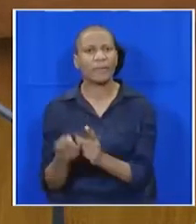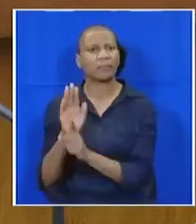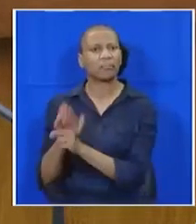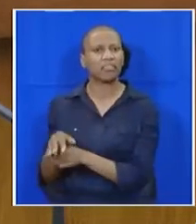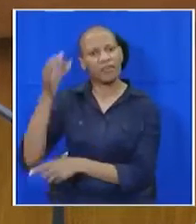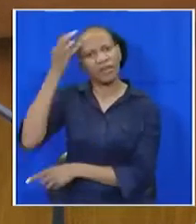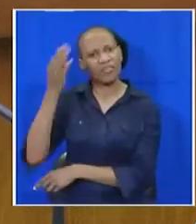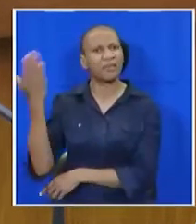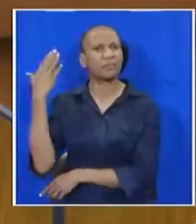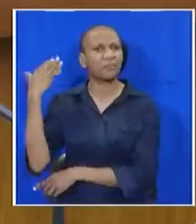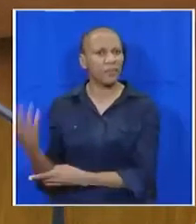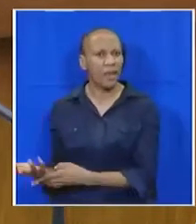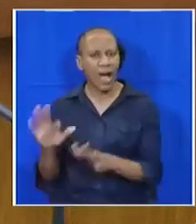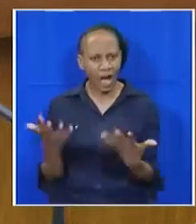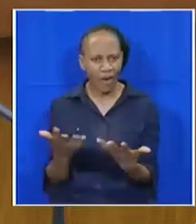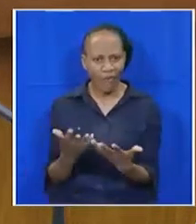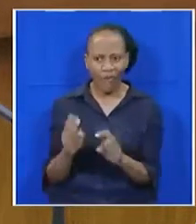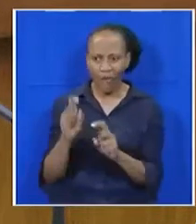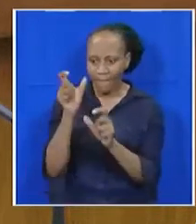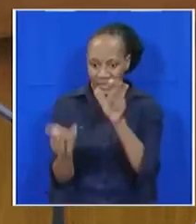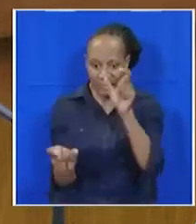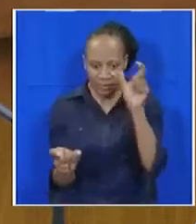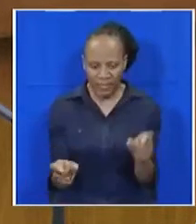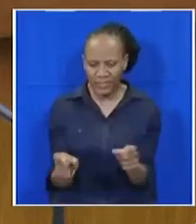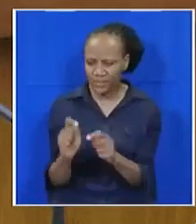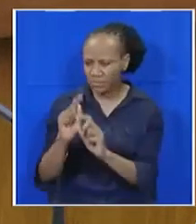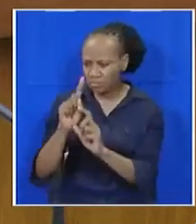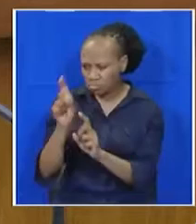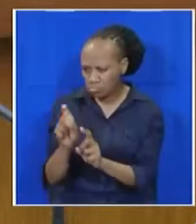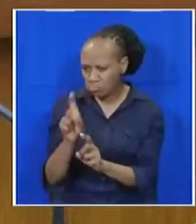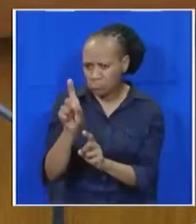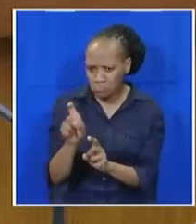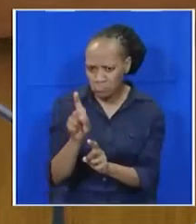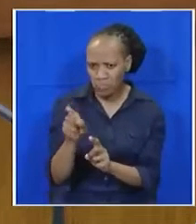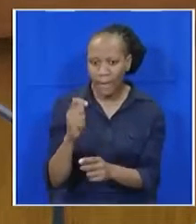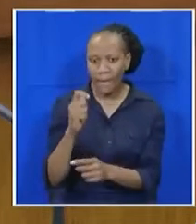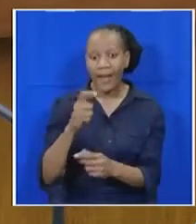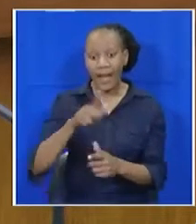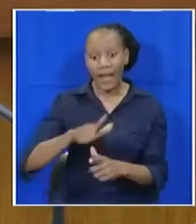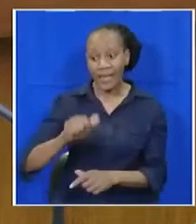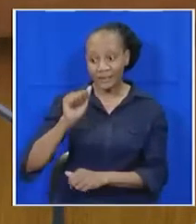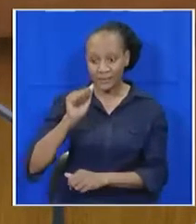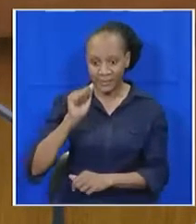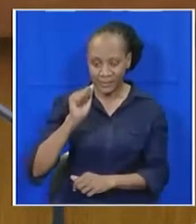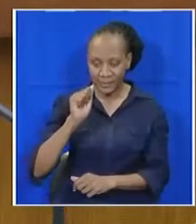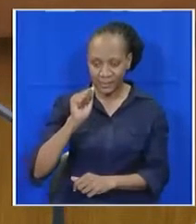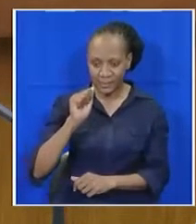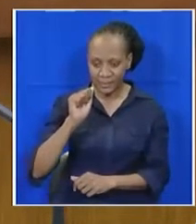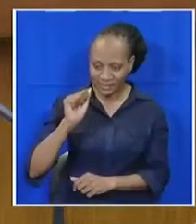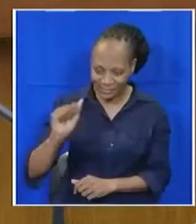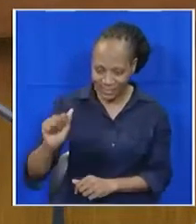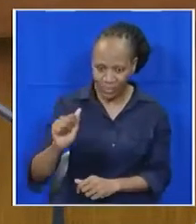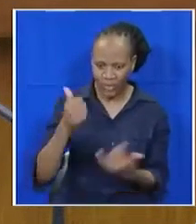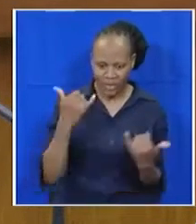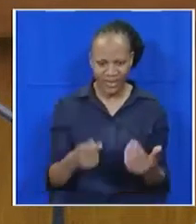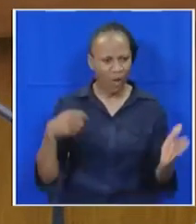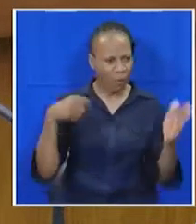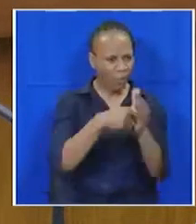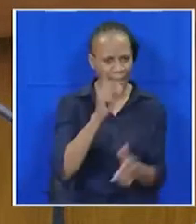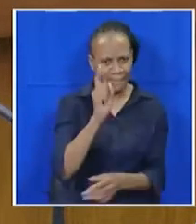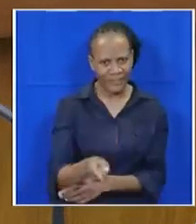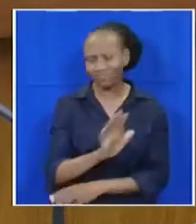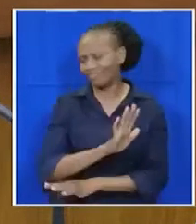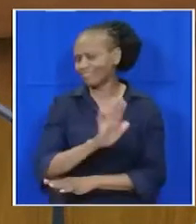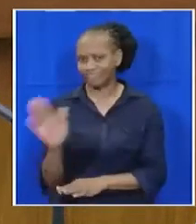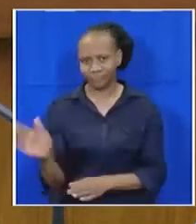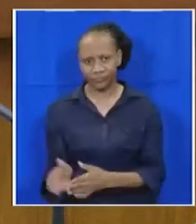asking victims of dispossession to pay for land that was illegally acquired in the first instance, Minister.